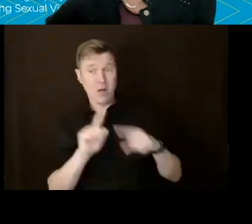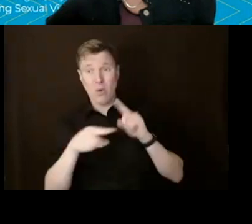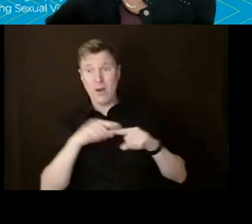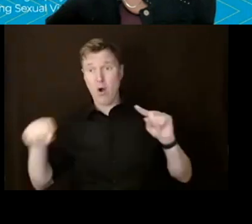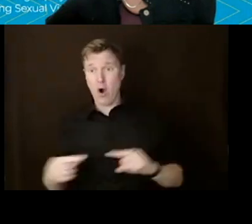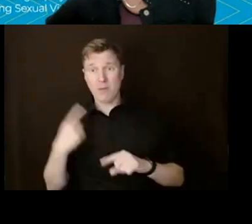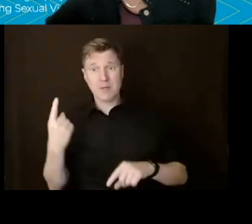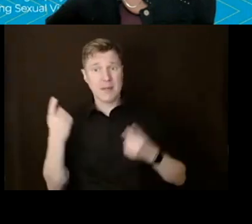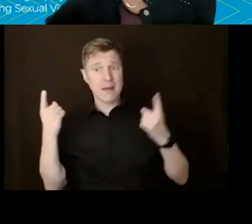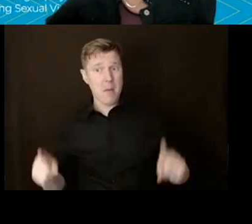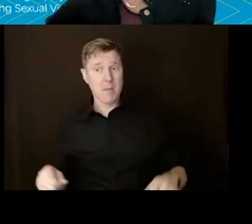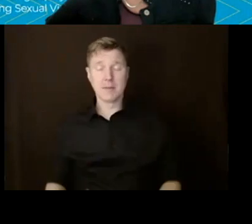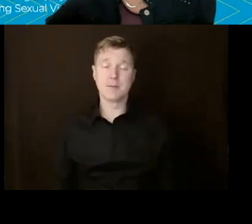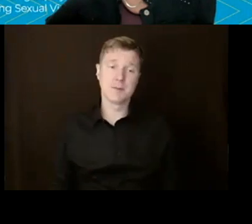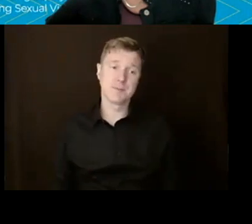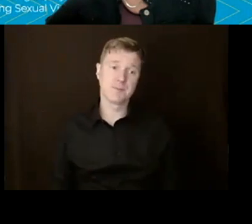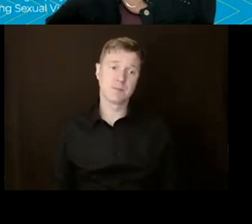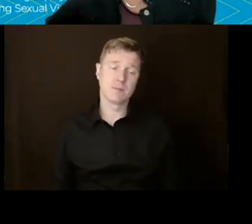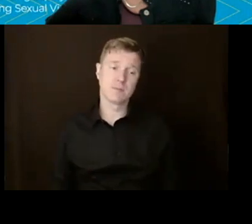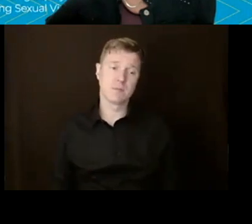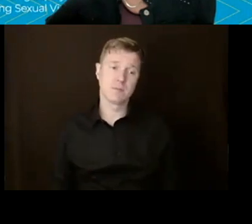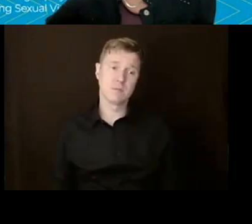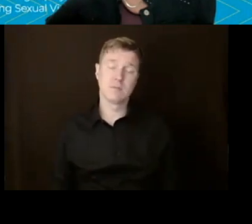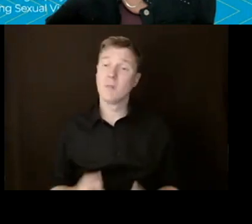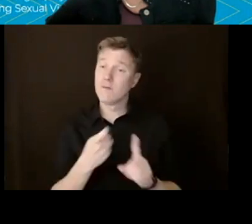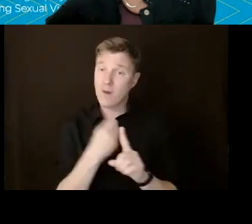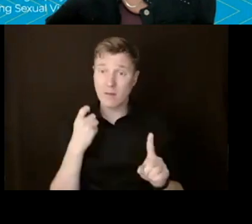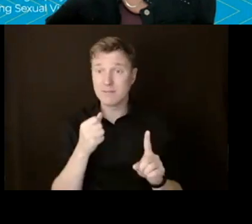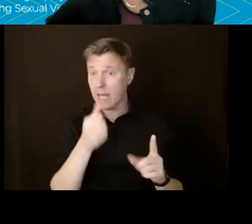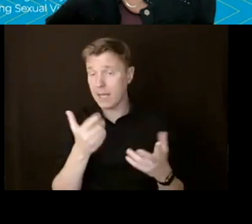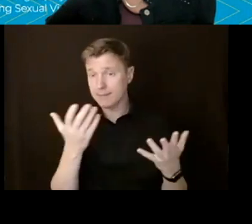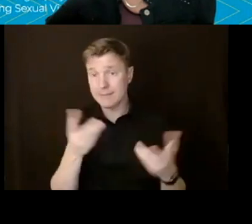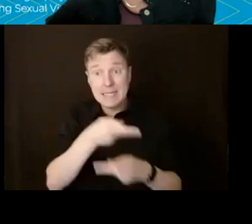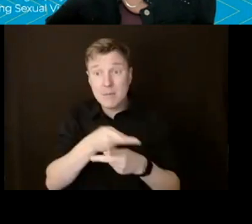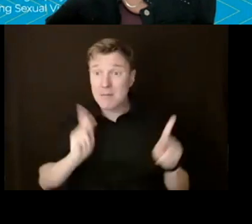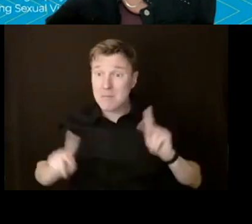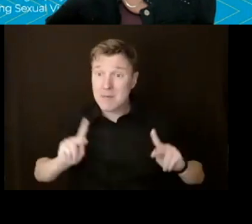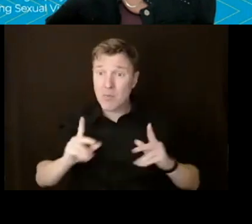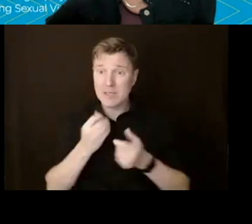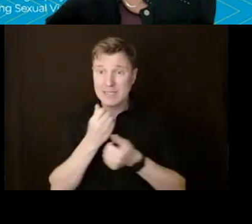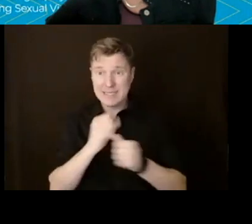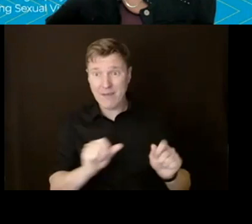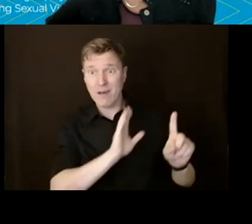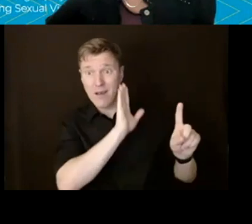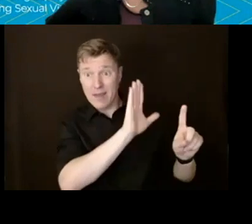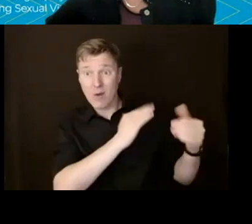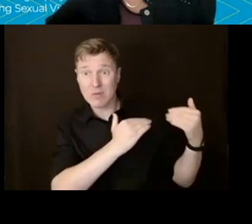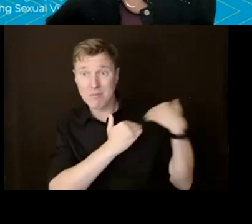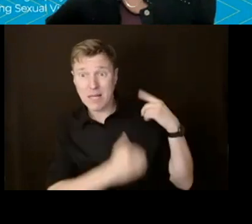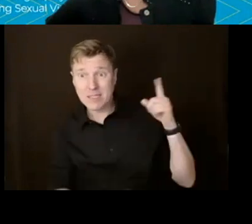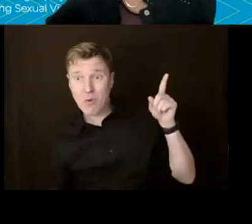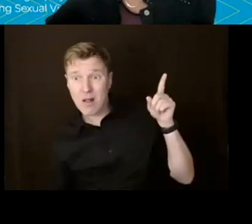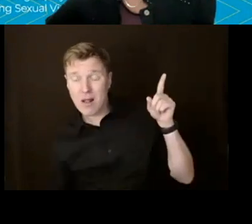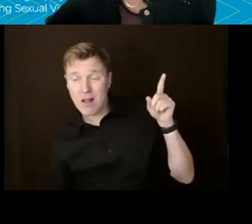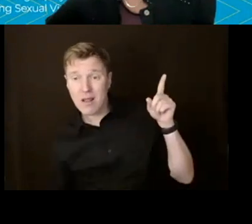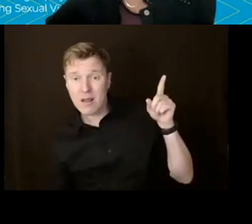happens, from not keeping folks safe. They're responsible for us not having the ability to